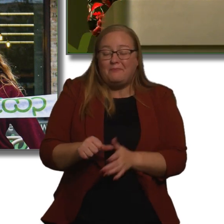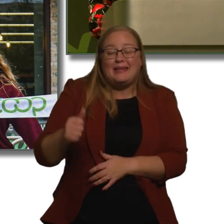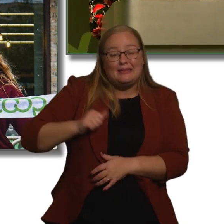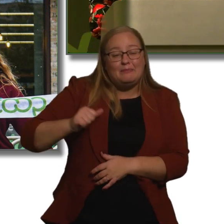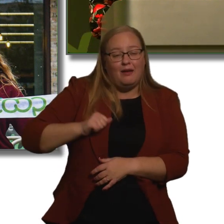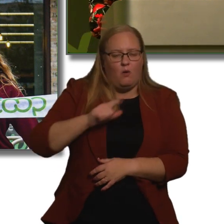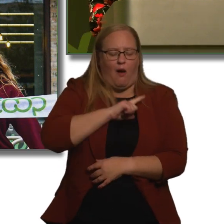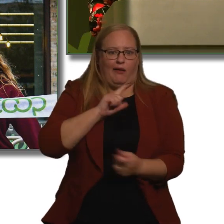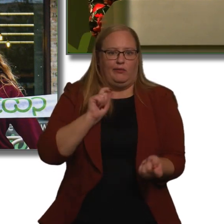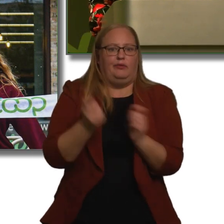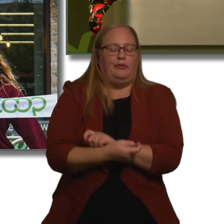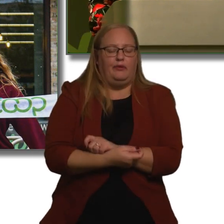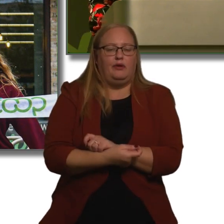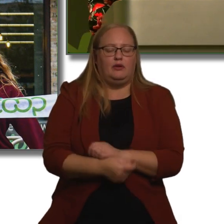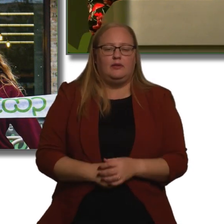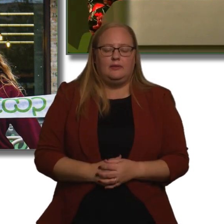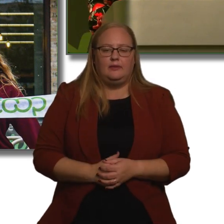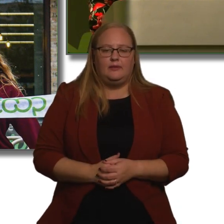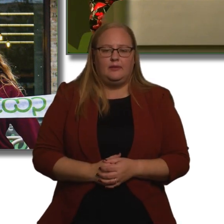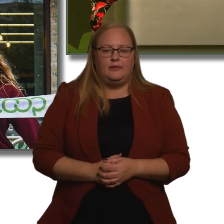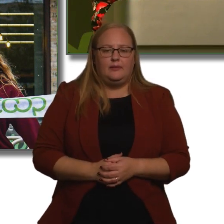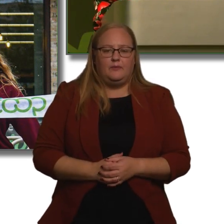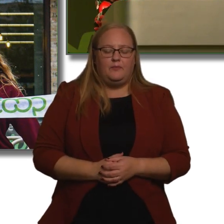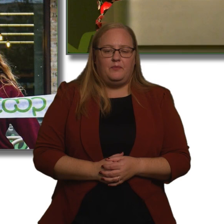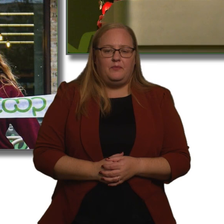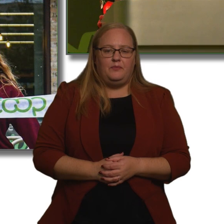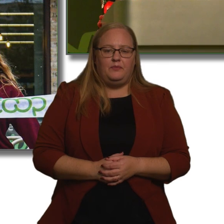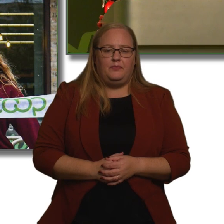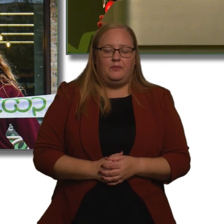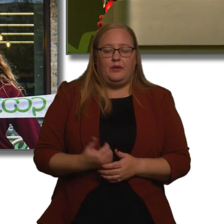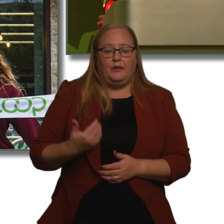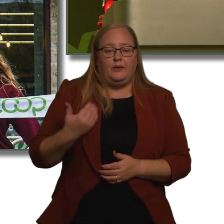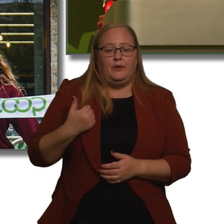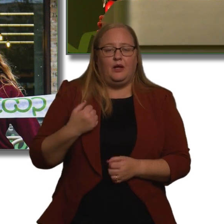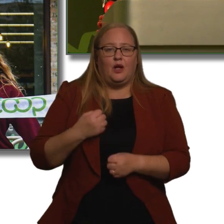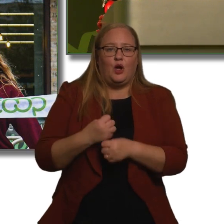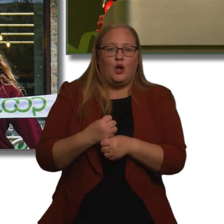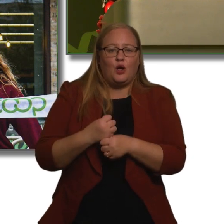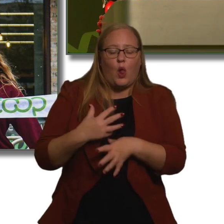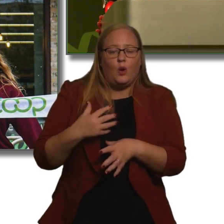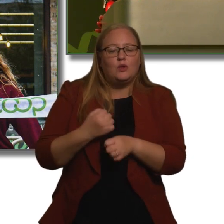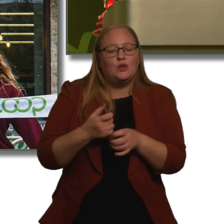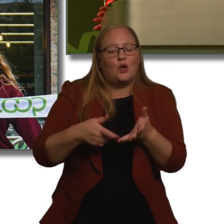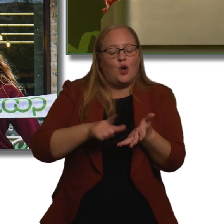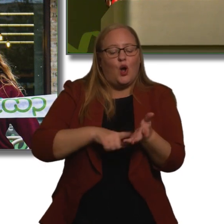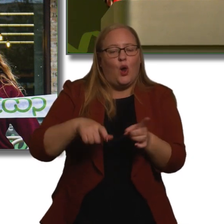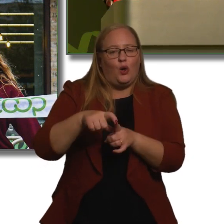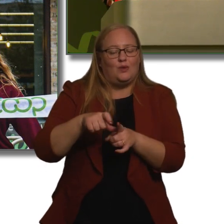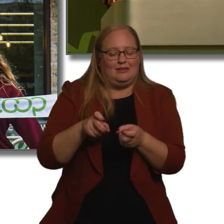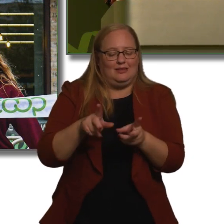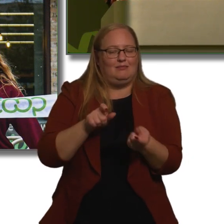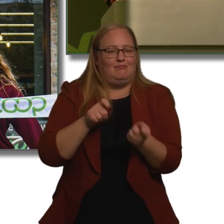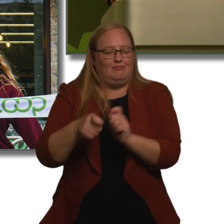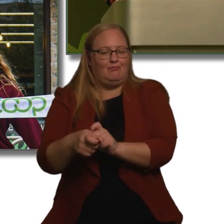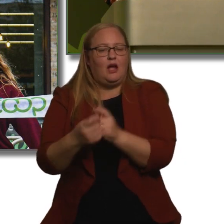degree of change, which, alongside the more recent migration of Gold, our own system that manages product